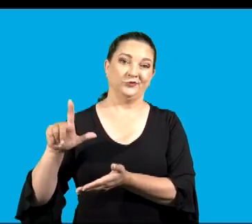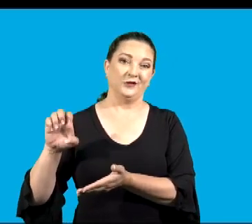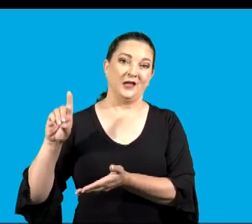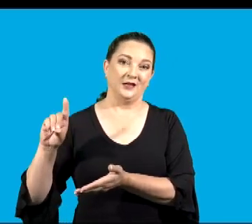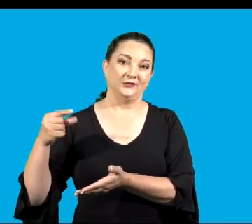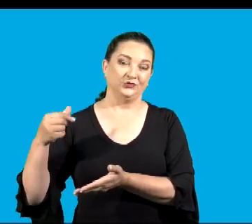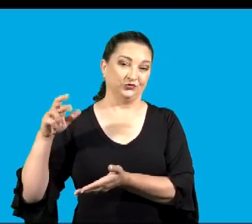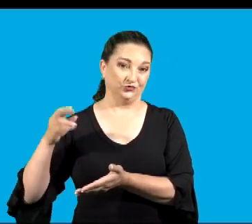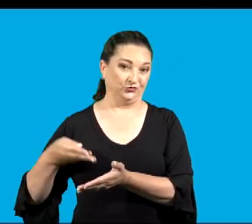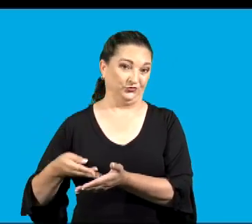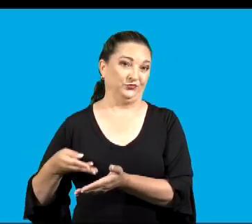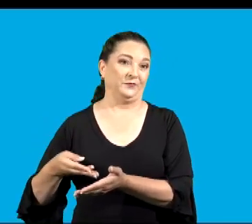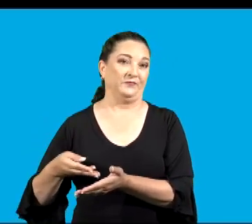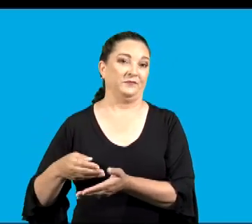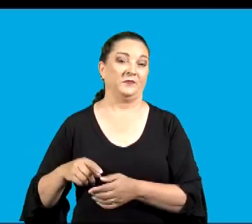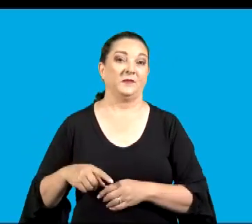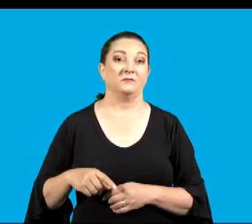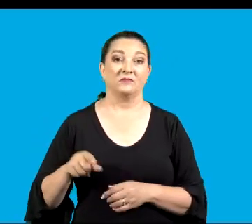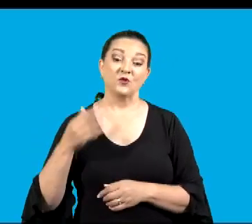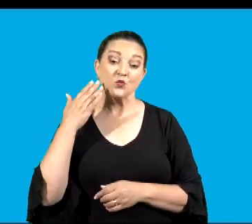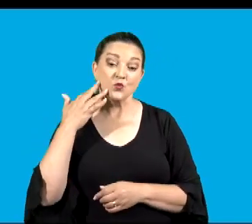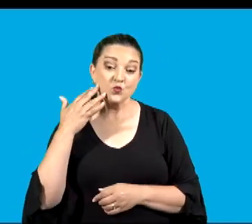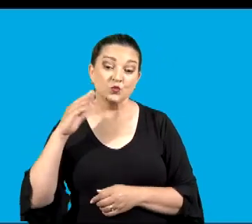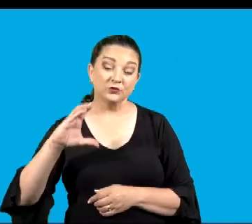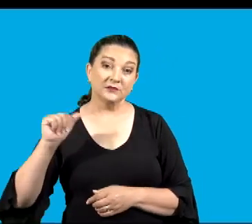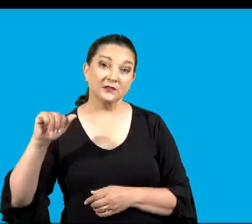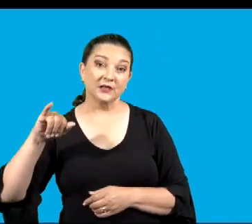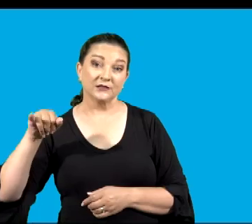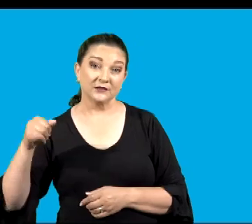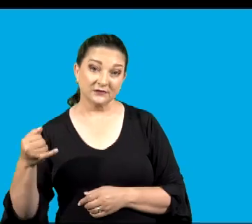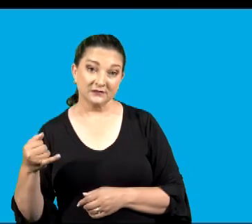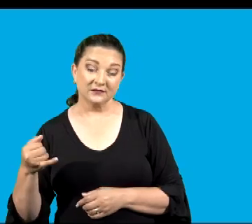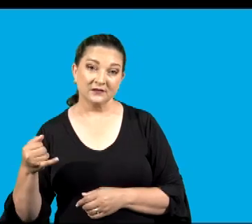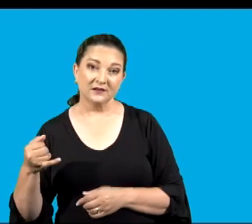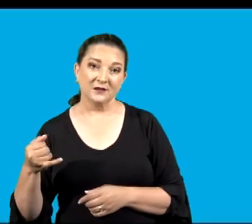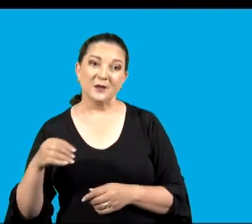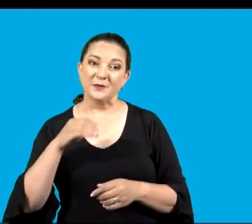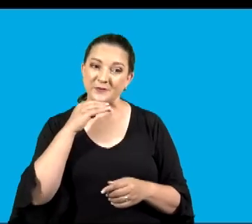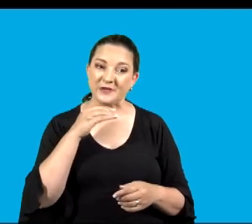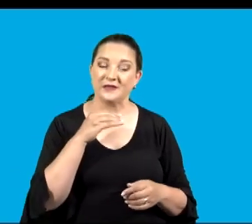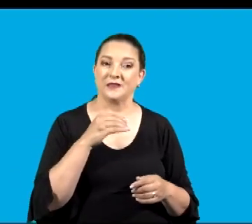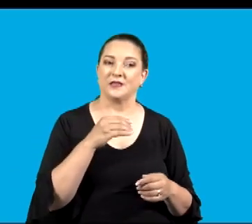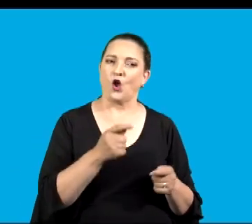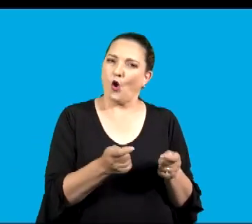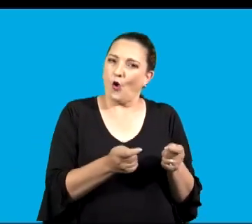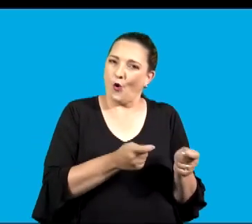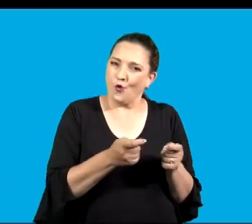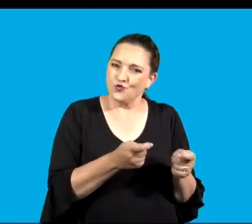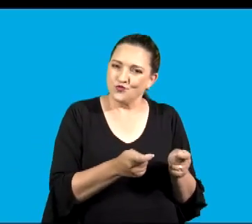that once it's recorded in the CAJ, goods returned, that means my control is